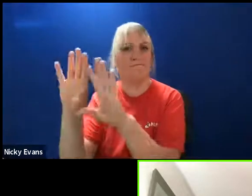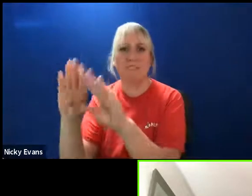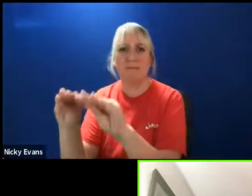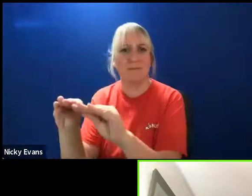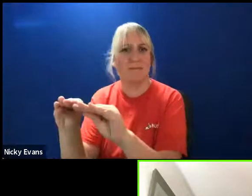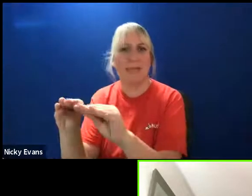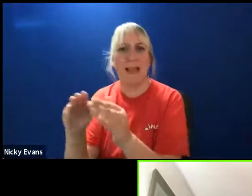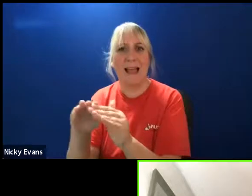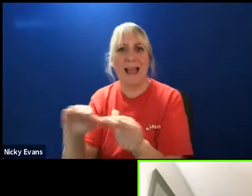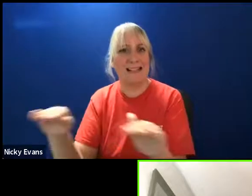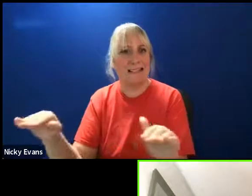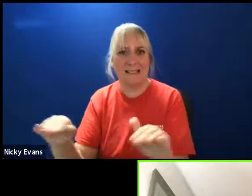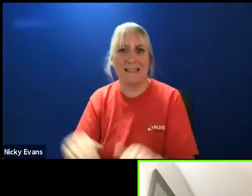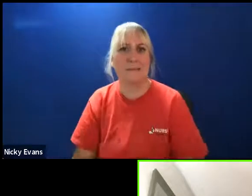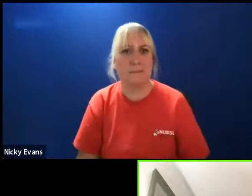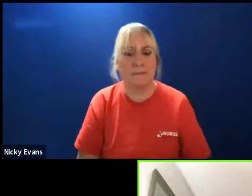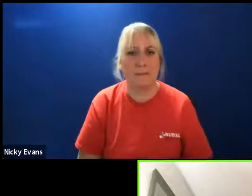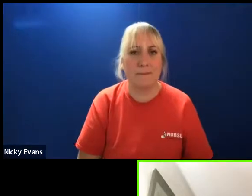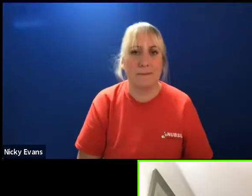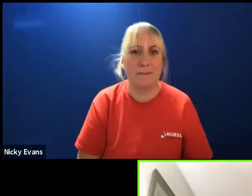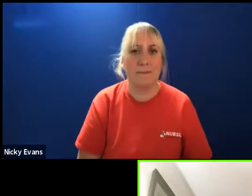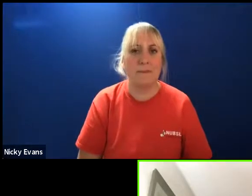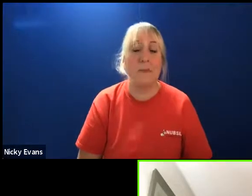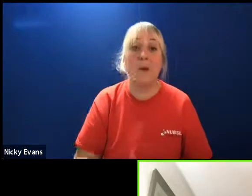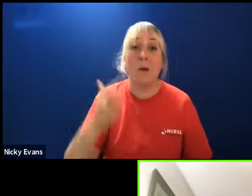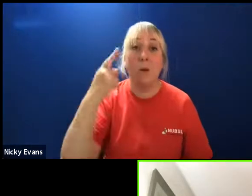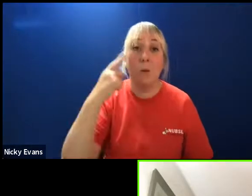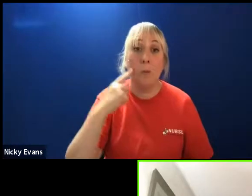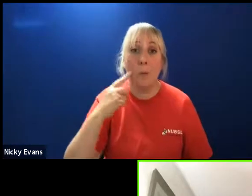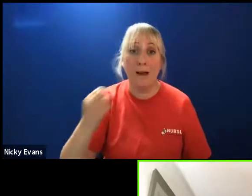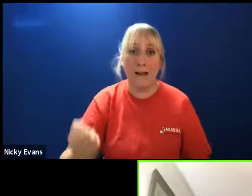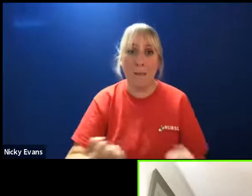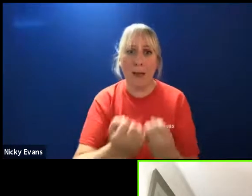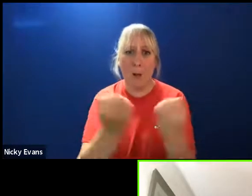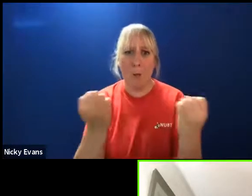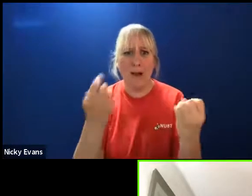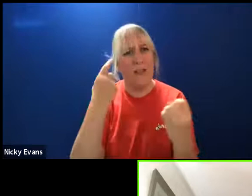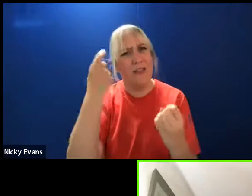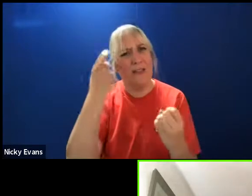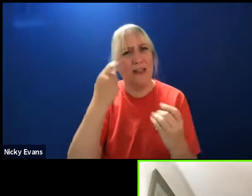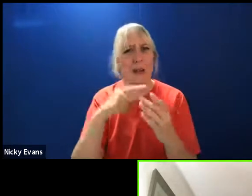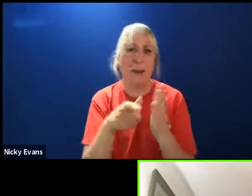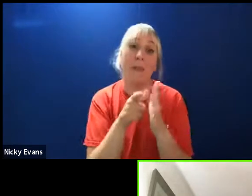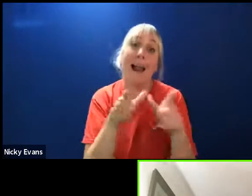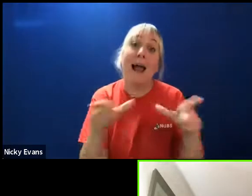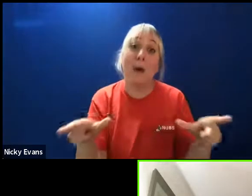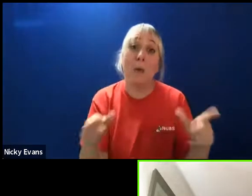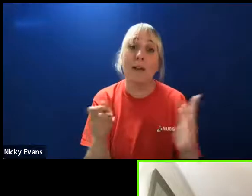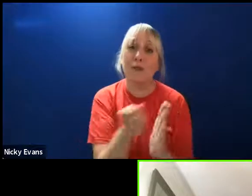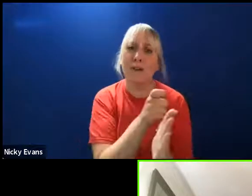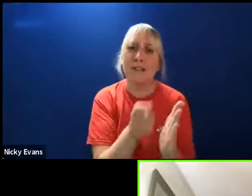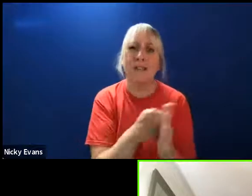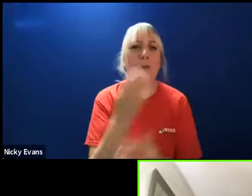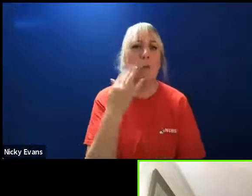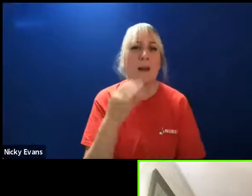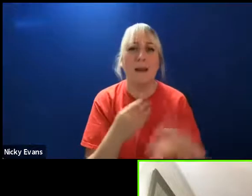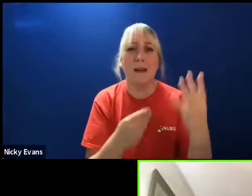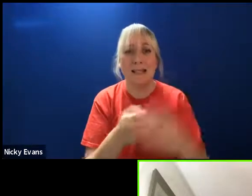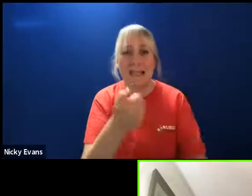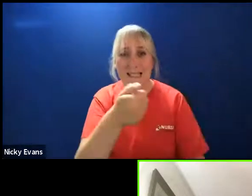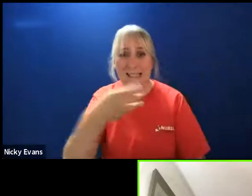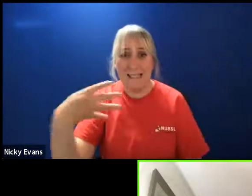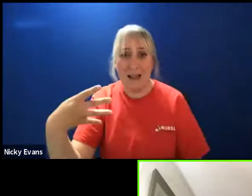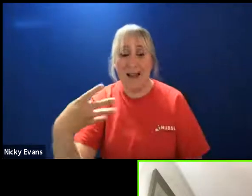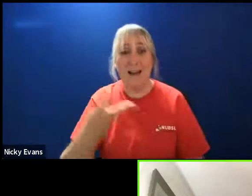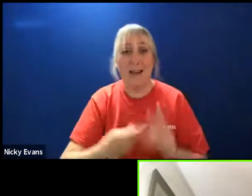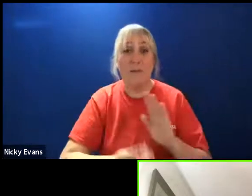white power and thinking about that kind of language, which was written in 1969 and updating it for our modern age